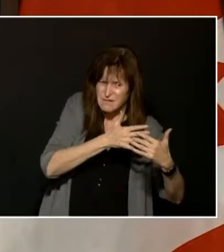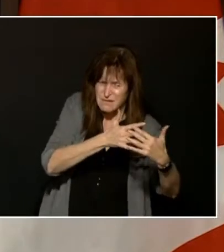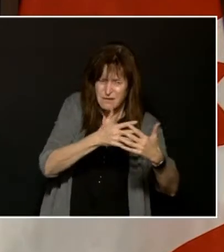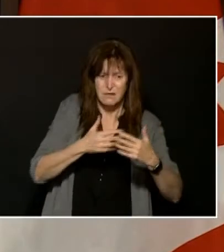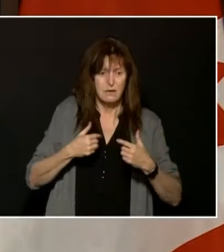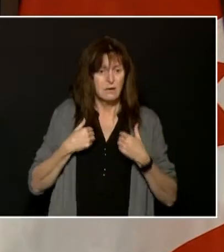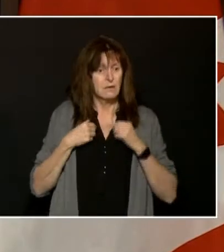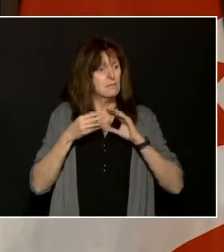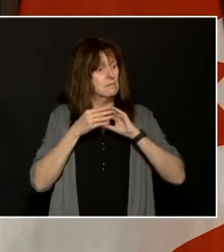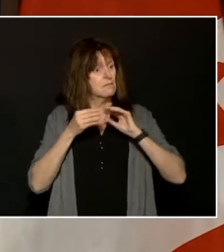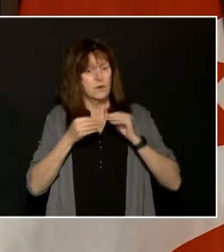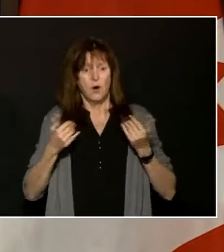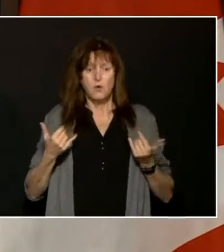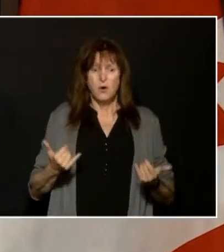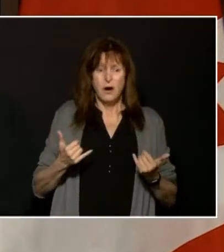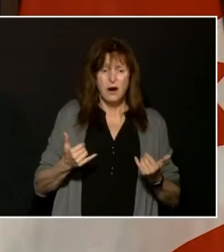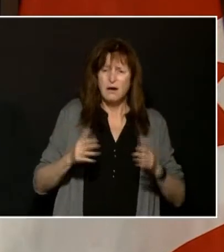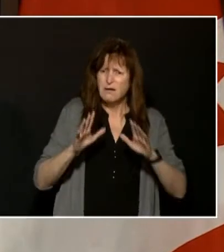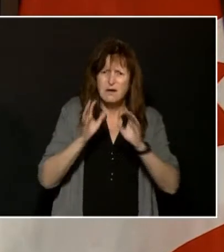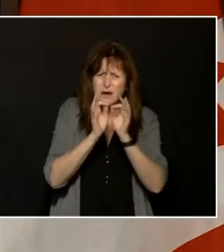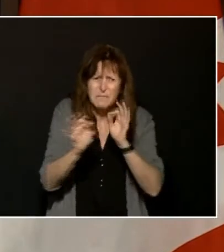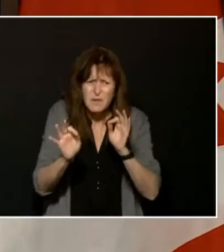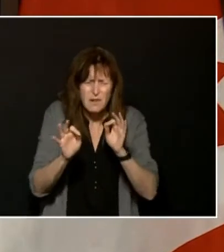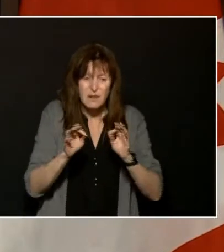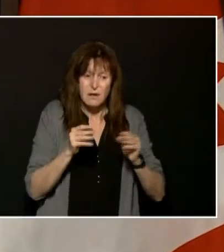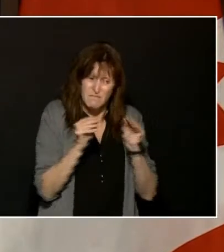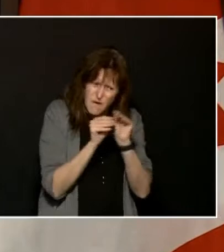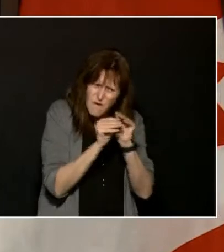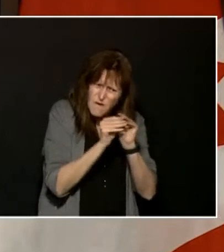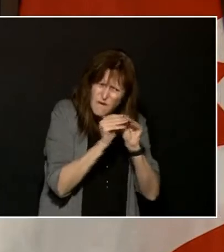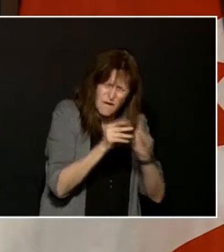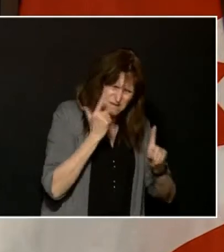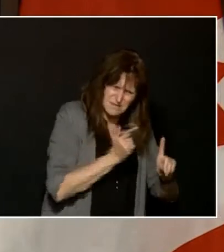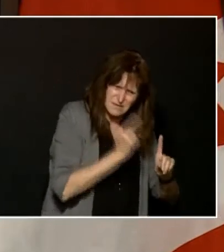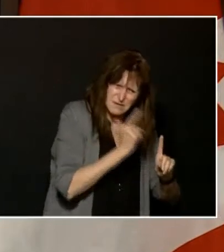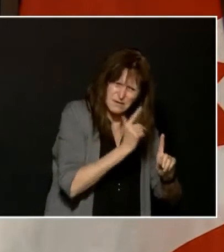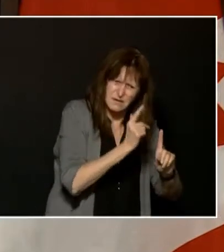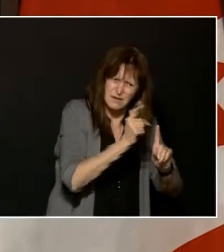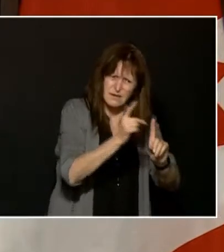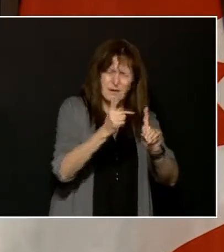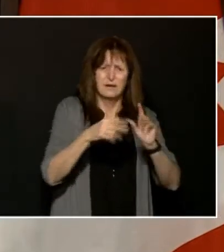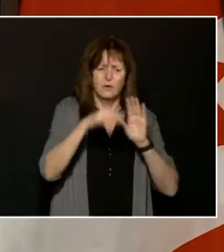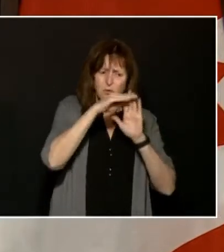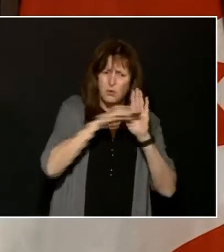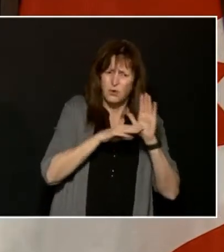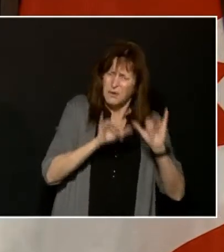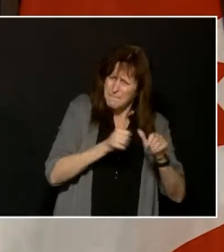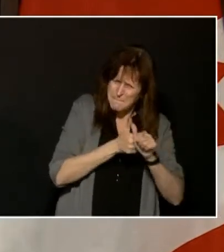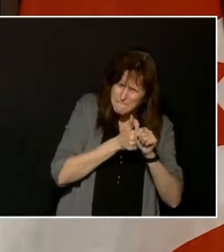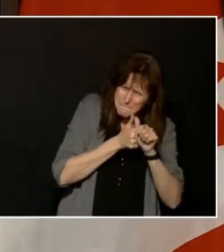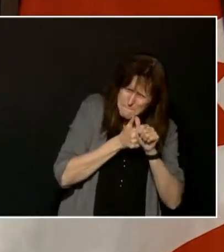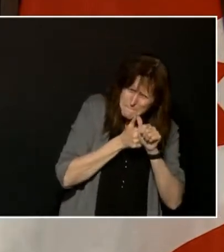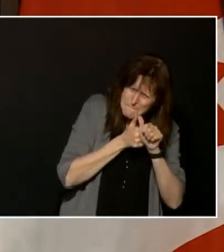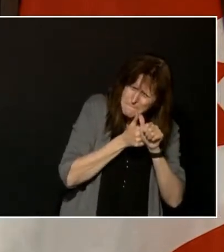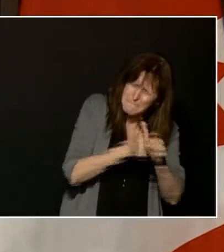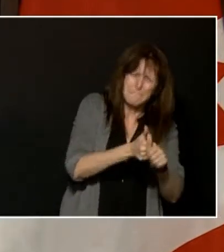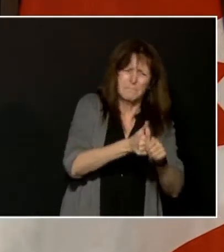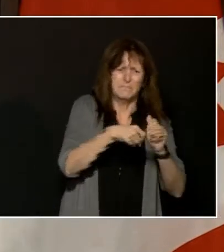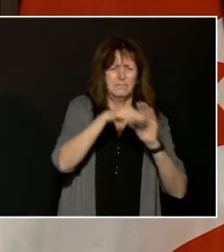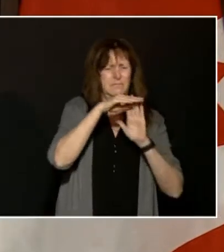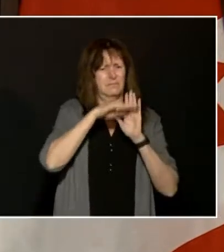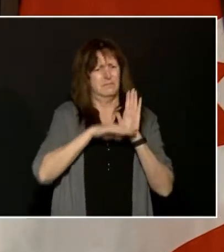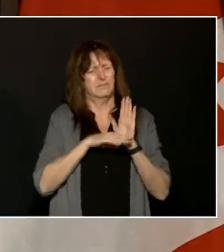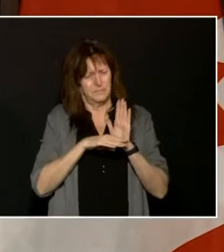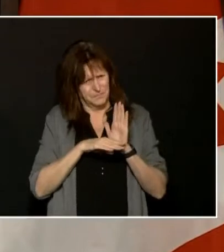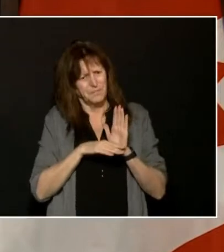and the more that we can keep spread down by sticking to the basics that prevent transmission, the faster we will see the end of the pandemic and its